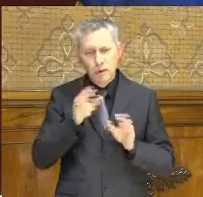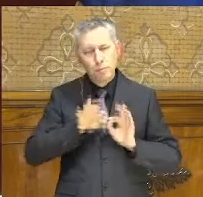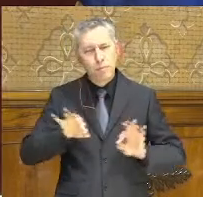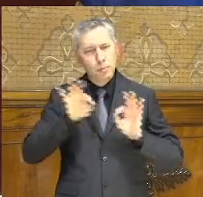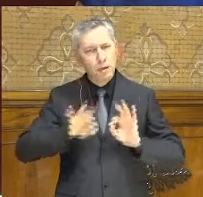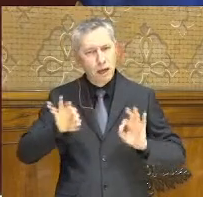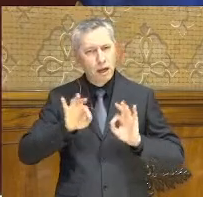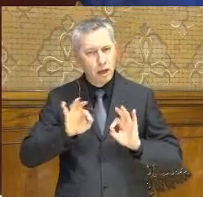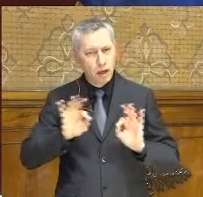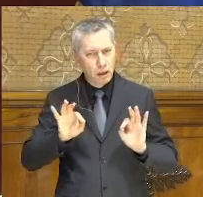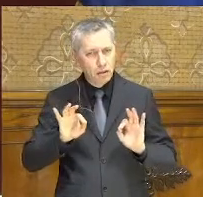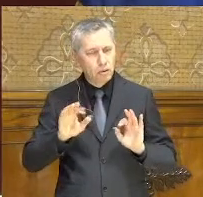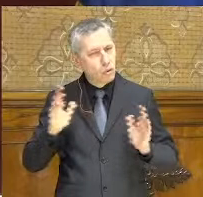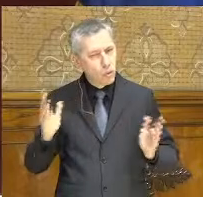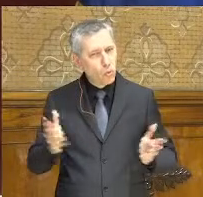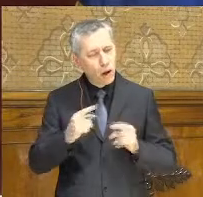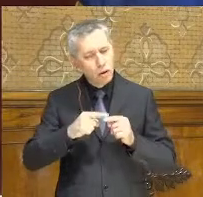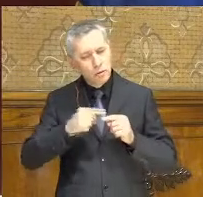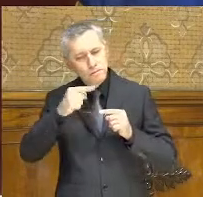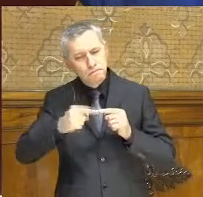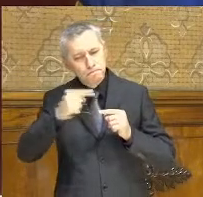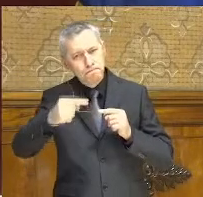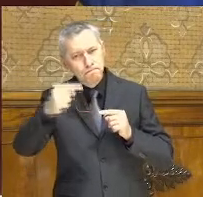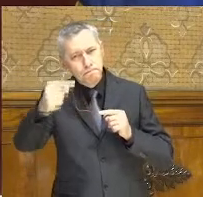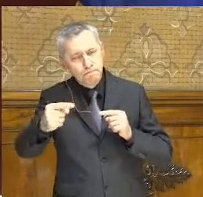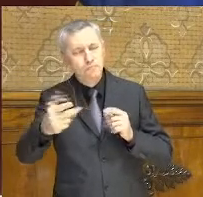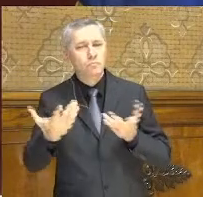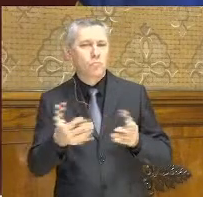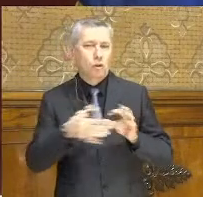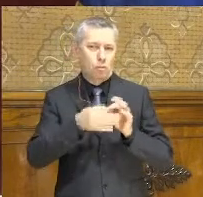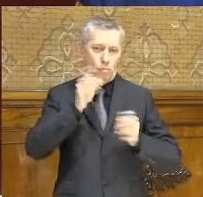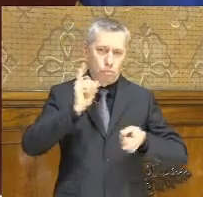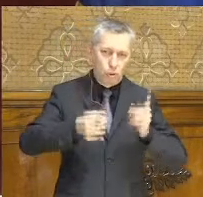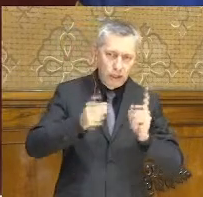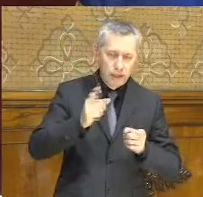for a political temporality of speech and action,